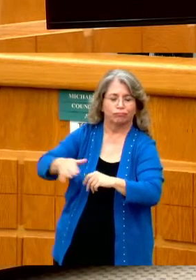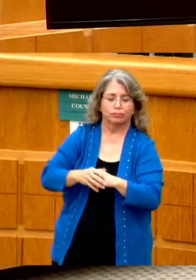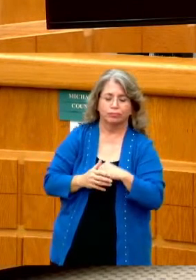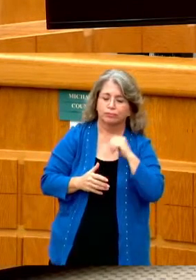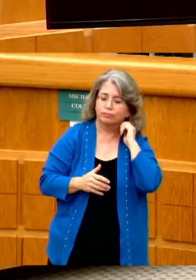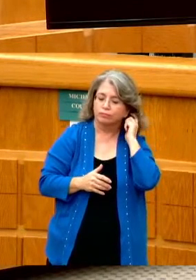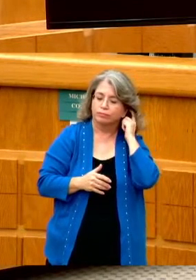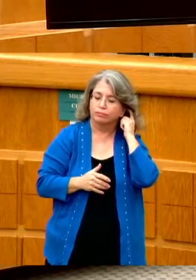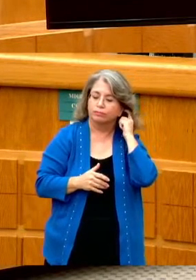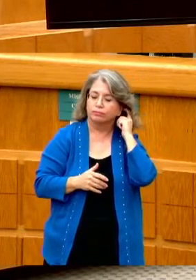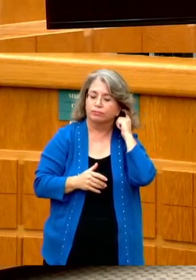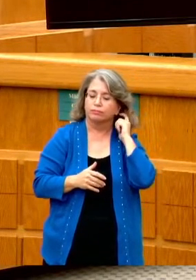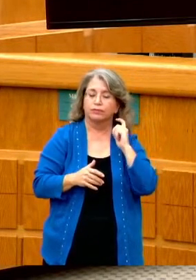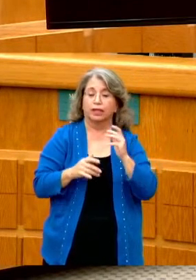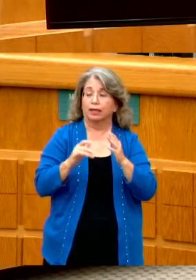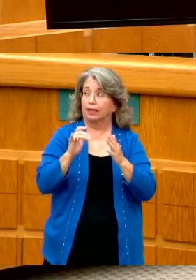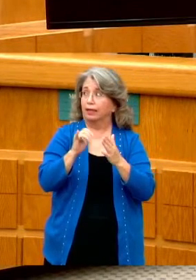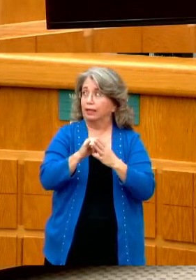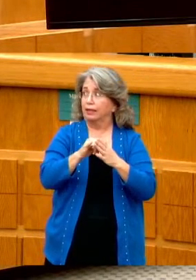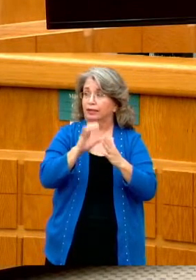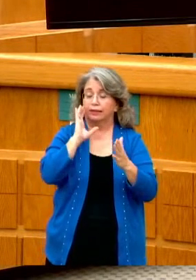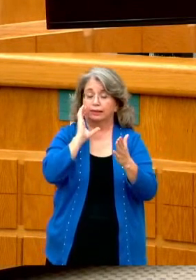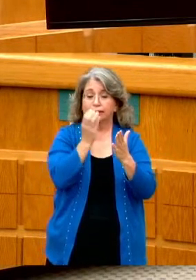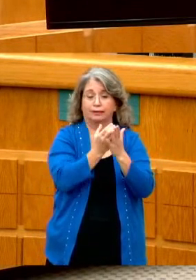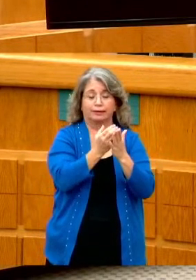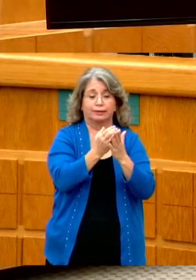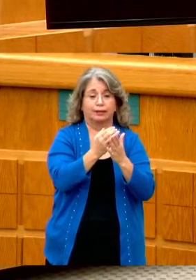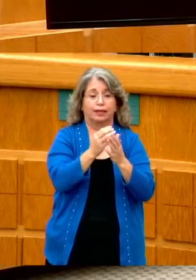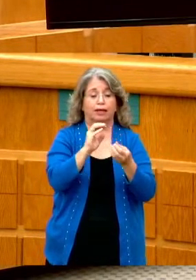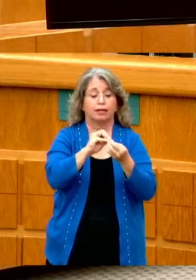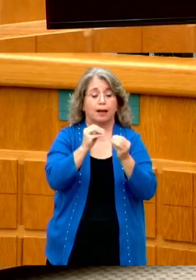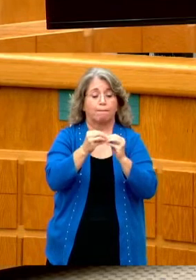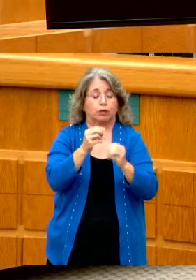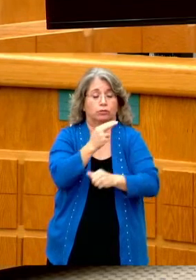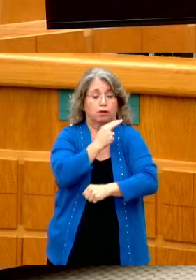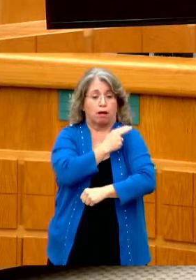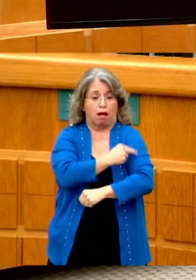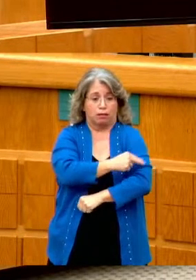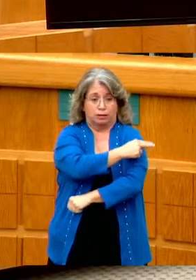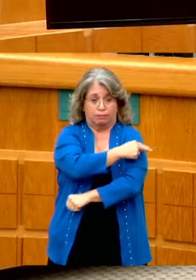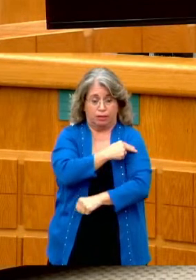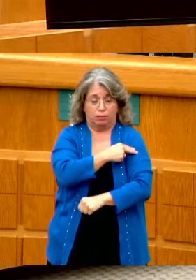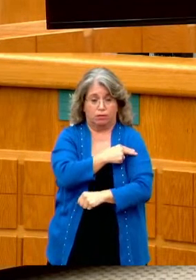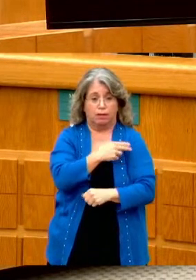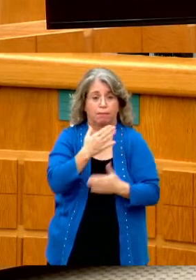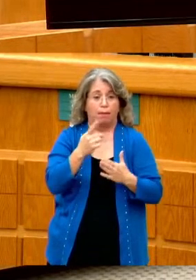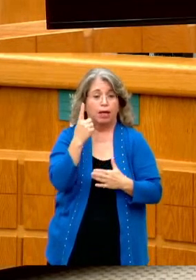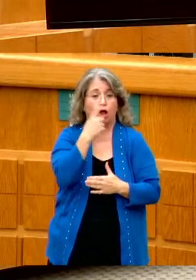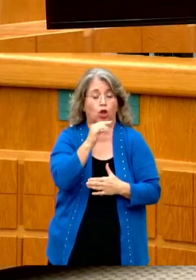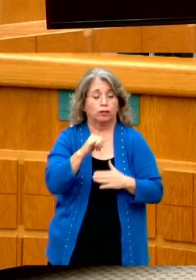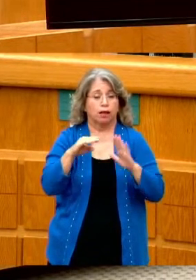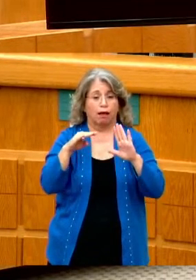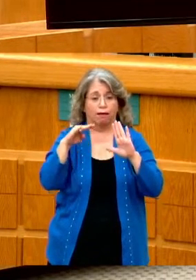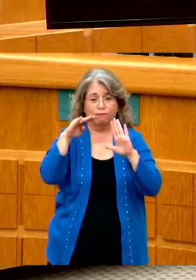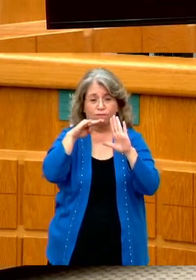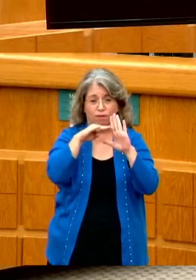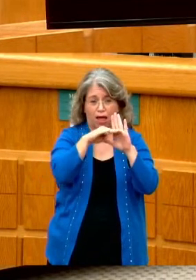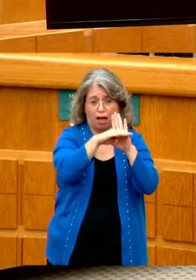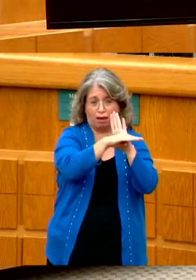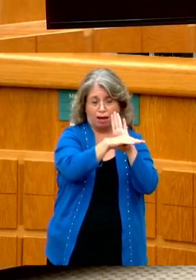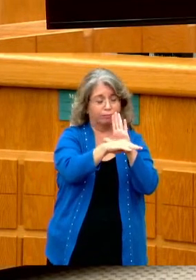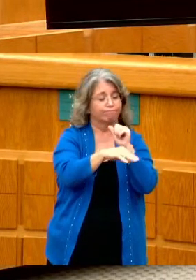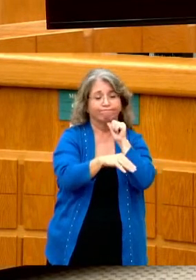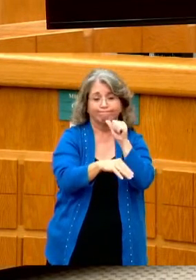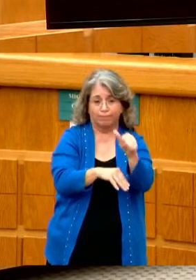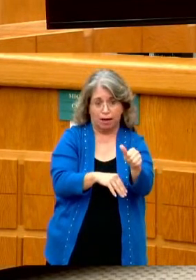The hospitalizations, if you look at them, it may look like a straight flat line. It is not. The number of hospitalized patients